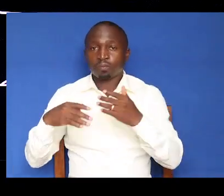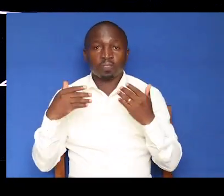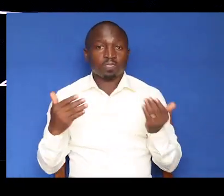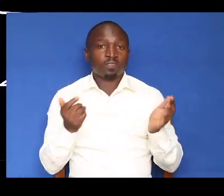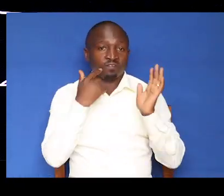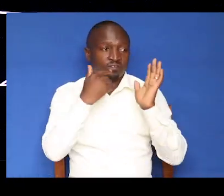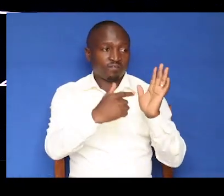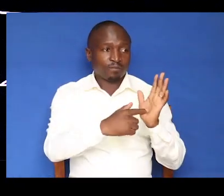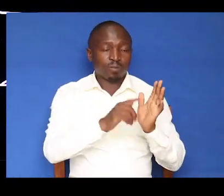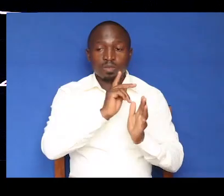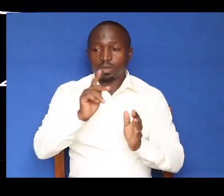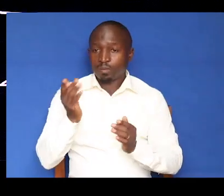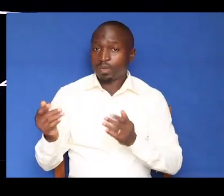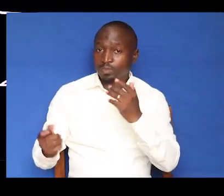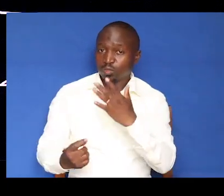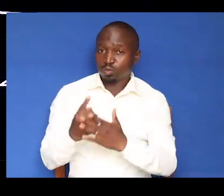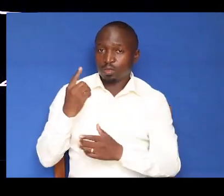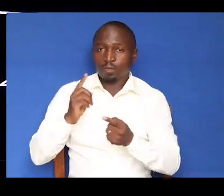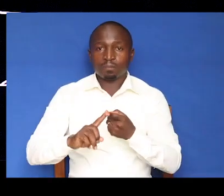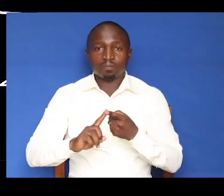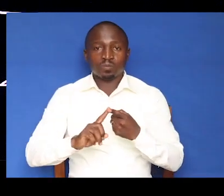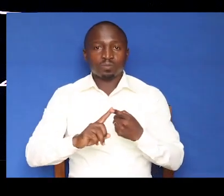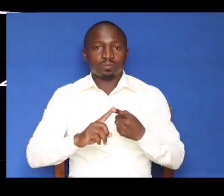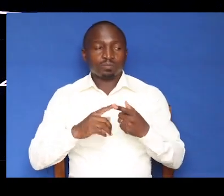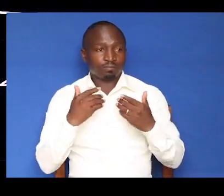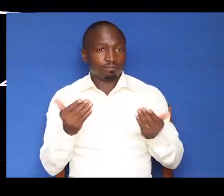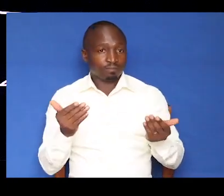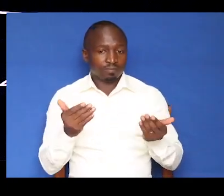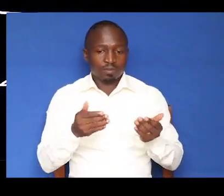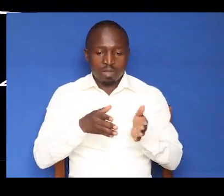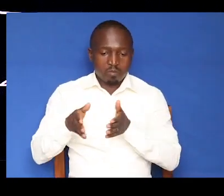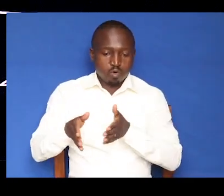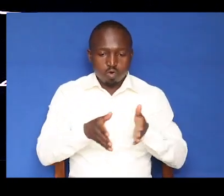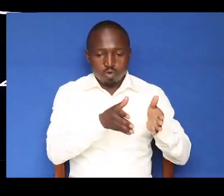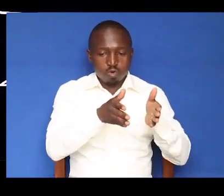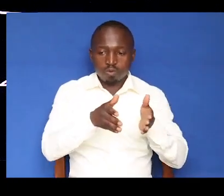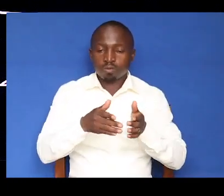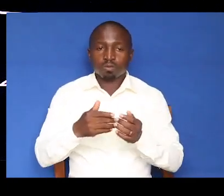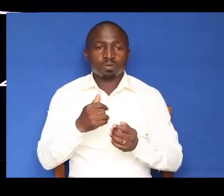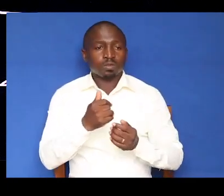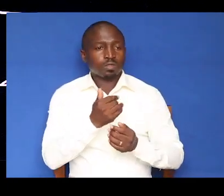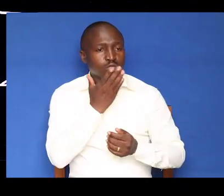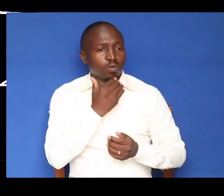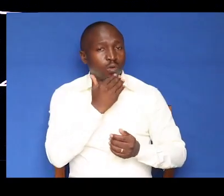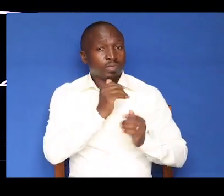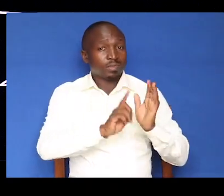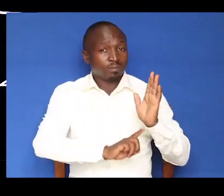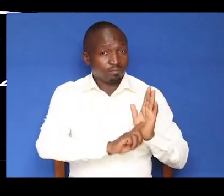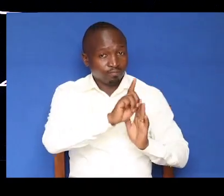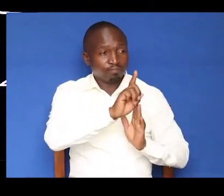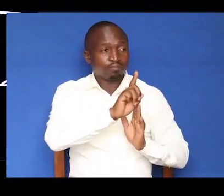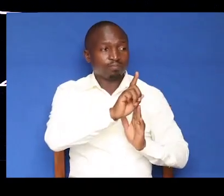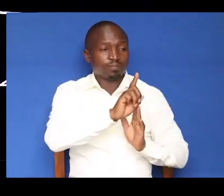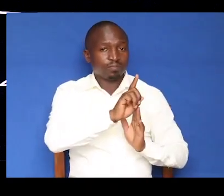For instance, if this happens, the current is of high salinity,